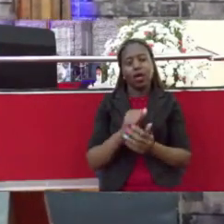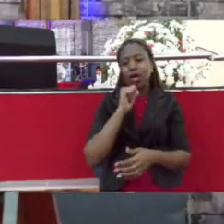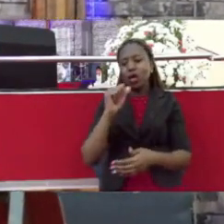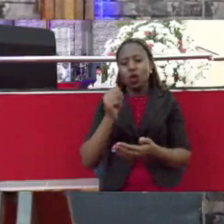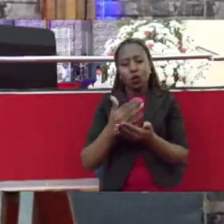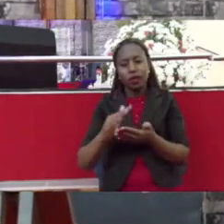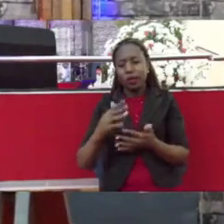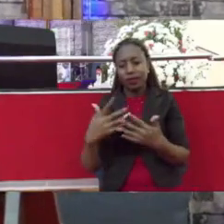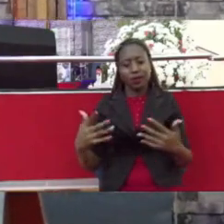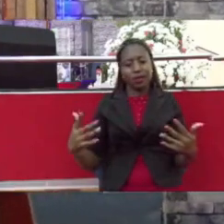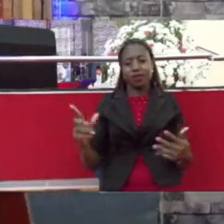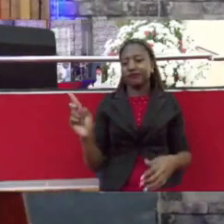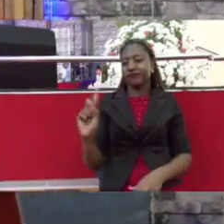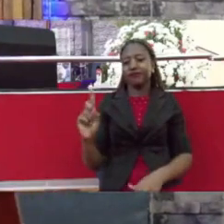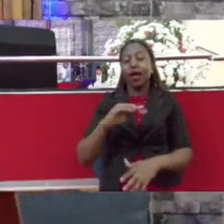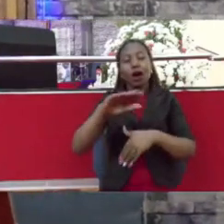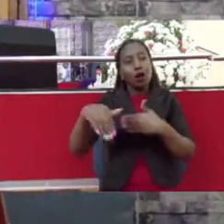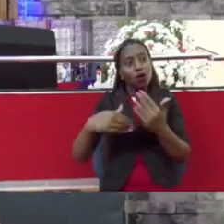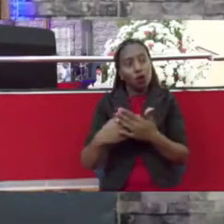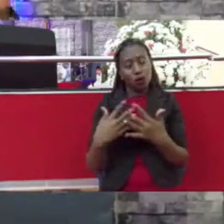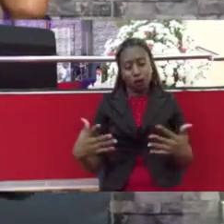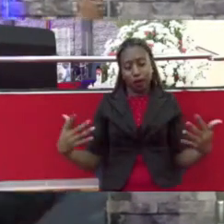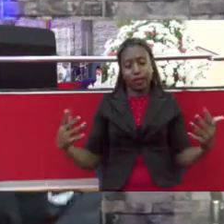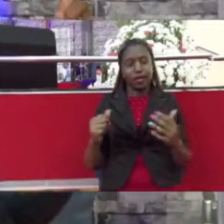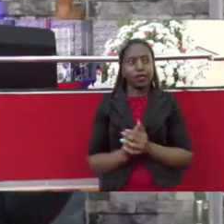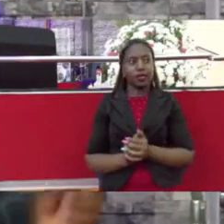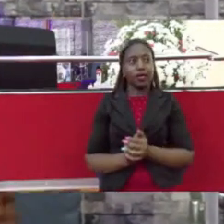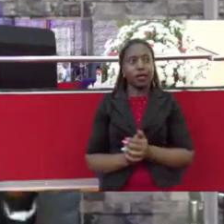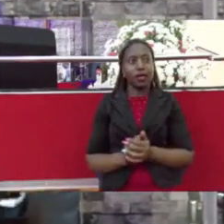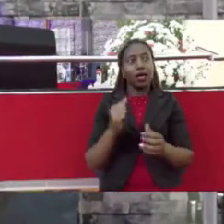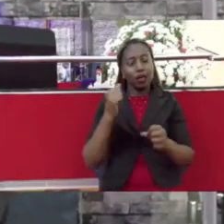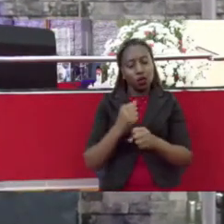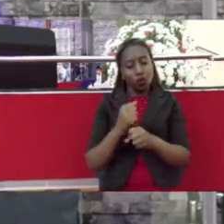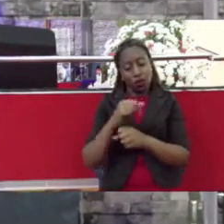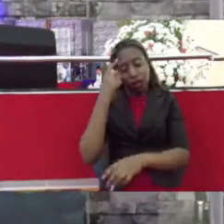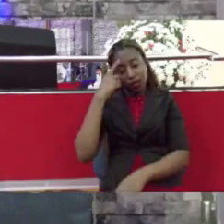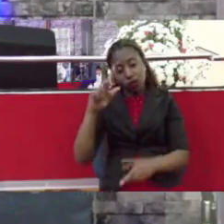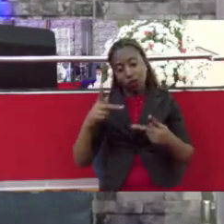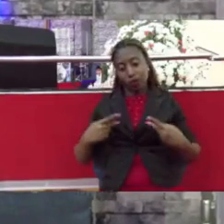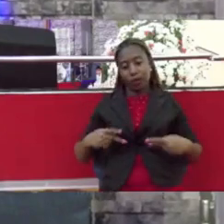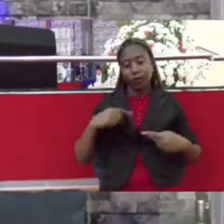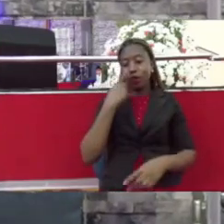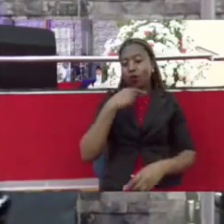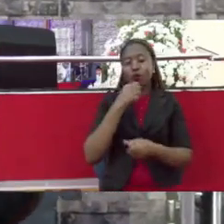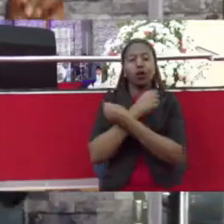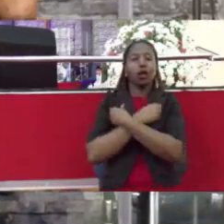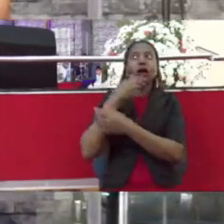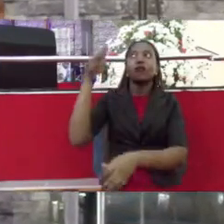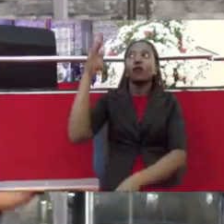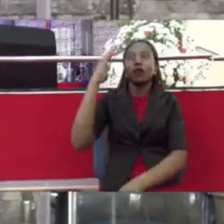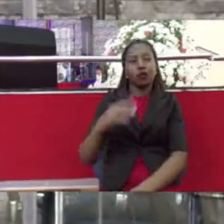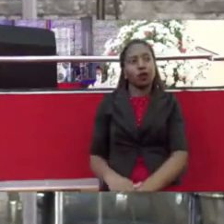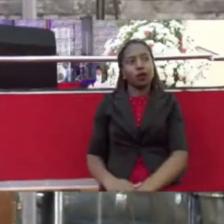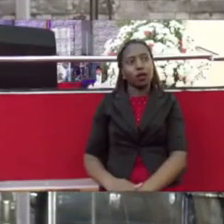mambo kadhaa, all things, yote mambo, works good for they that love the Lord, yafanyika wema kwa wale wampendao Bwana, those who have